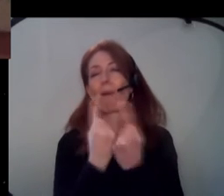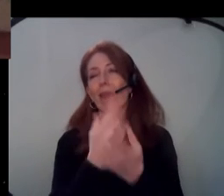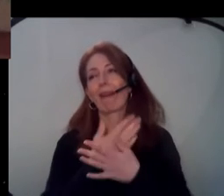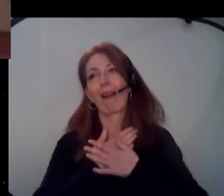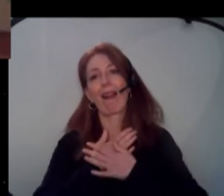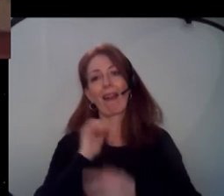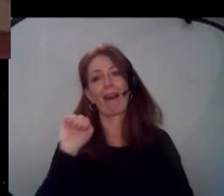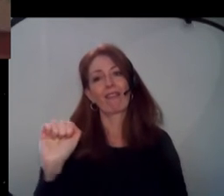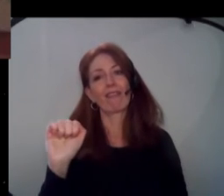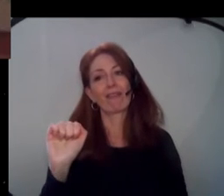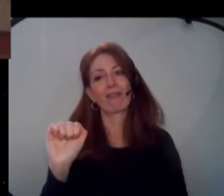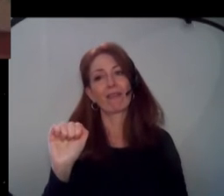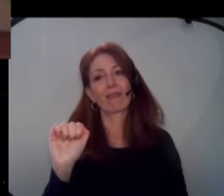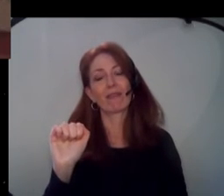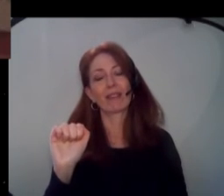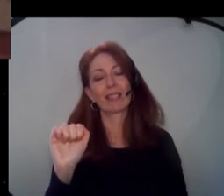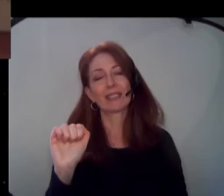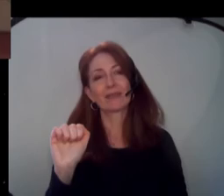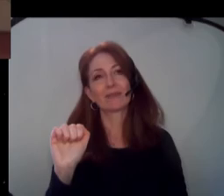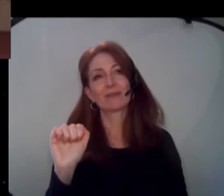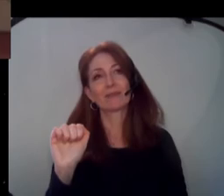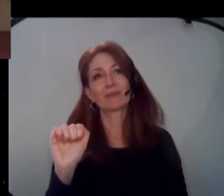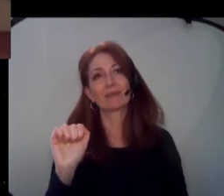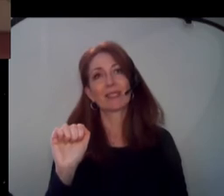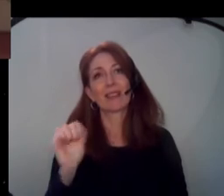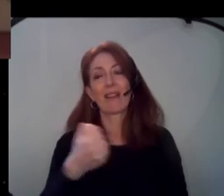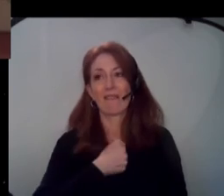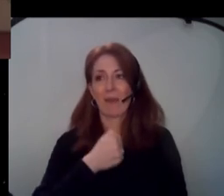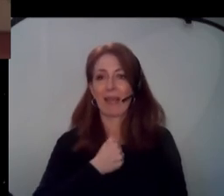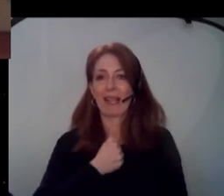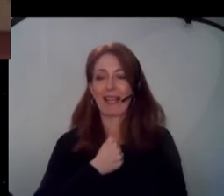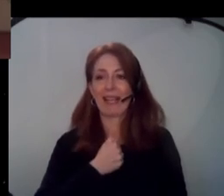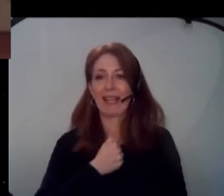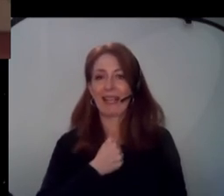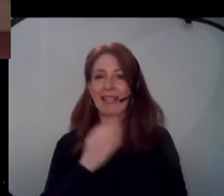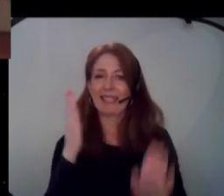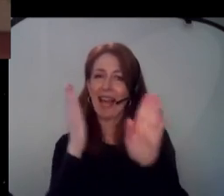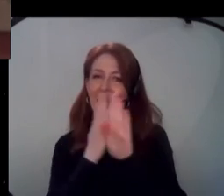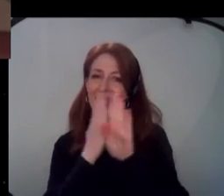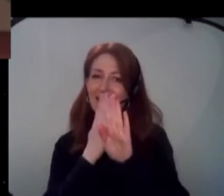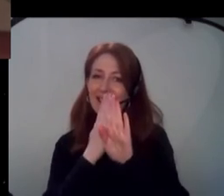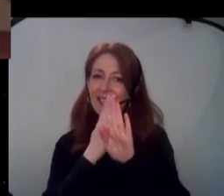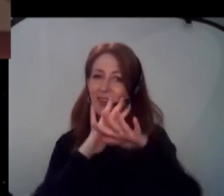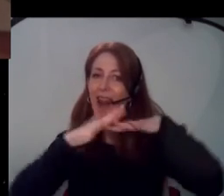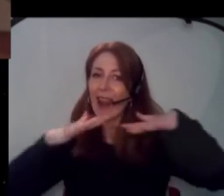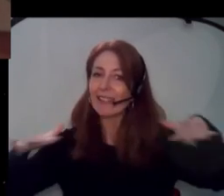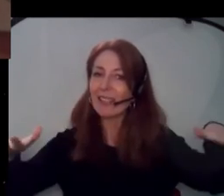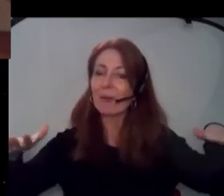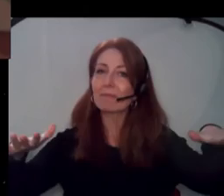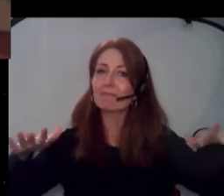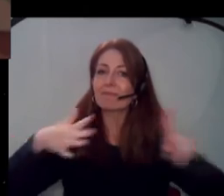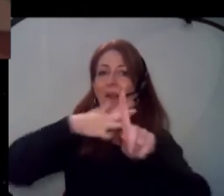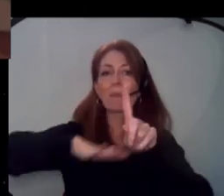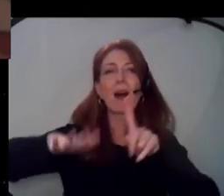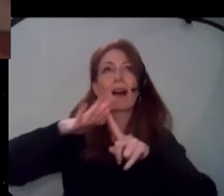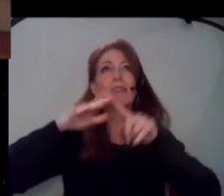see shortly, is that it, to me, it has like a kind of secret landscape painting in the background. She shows a window